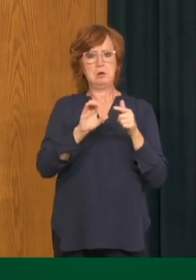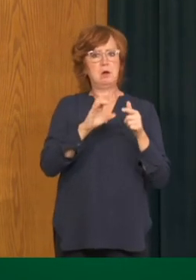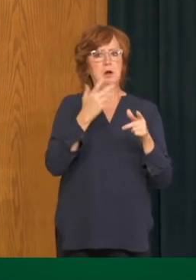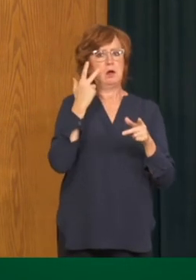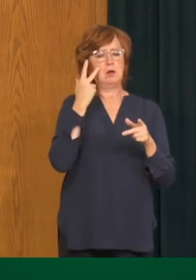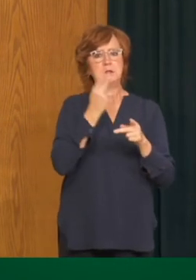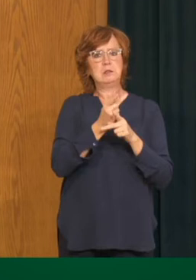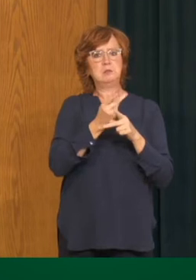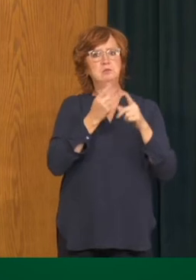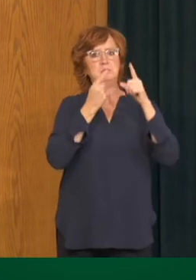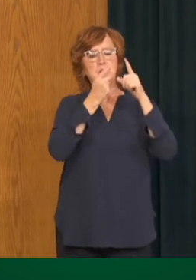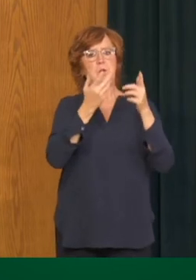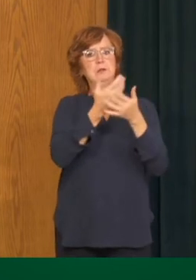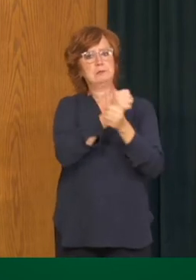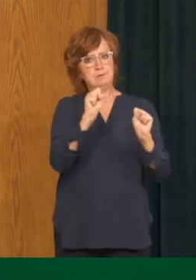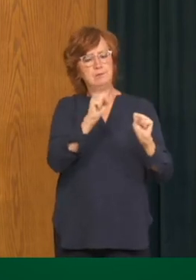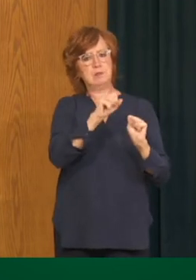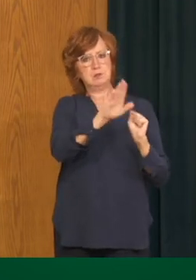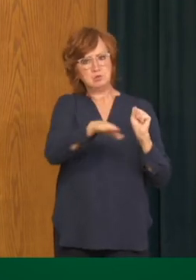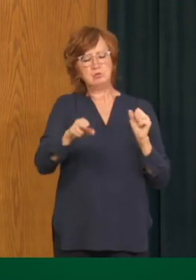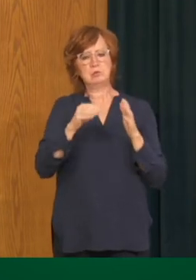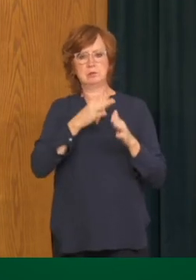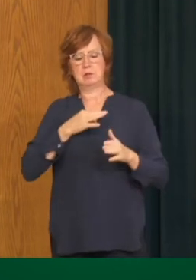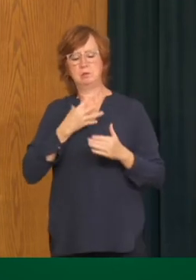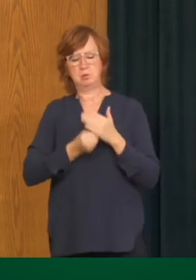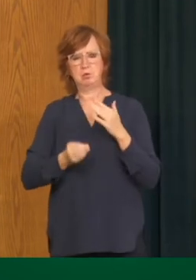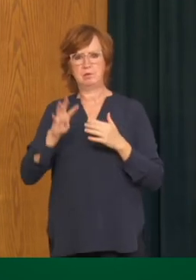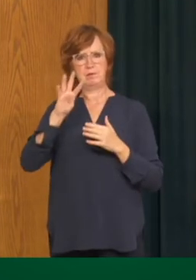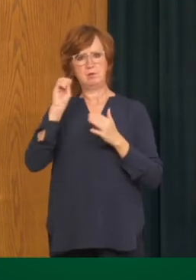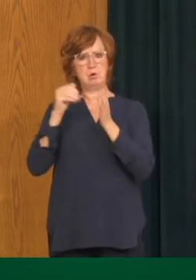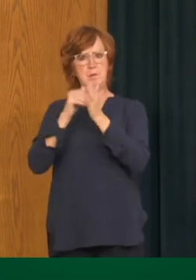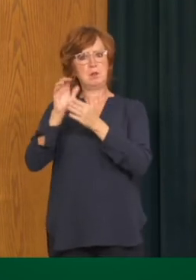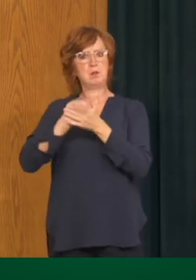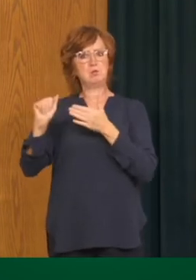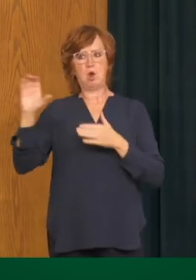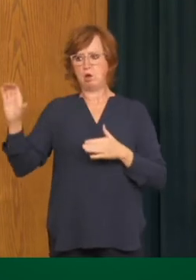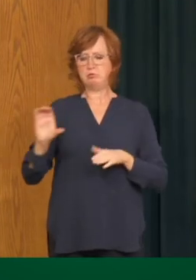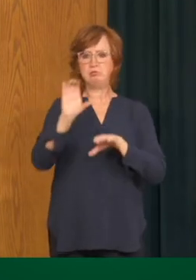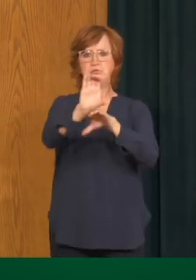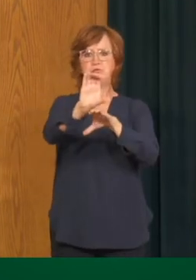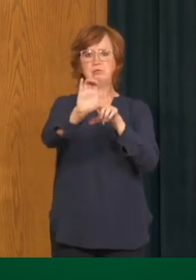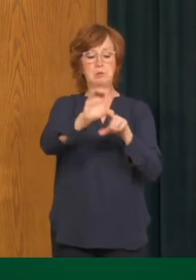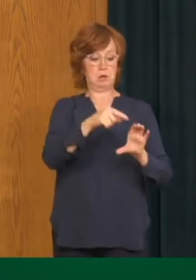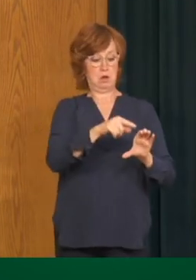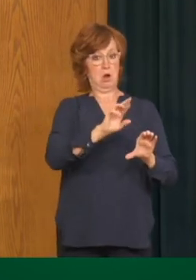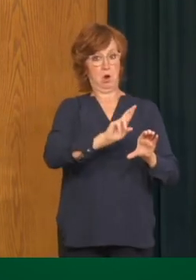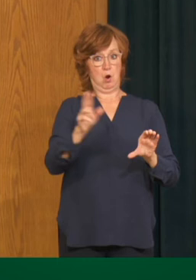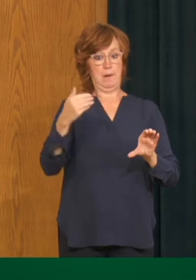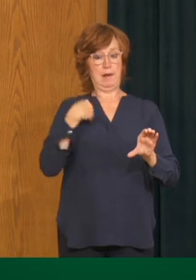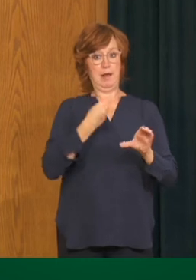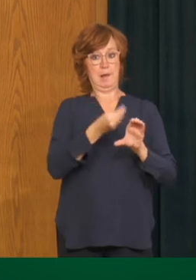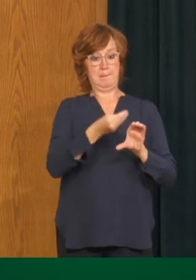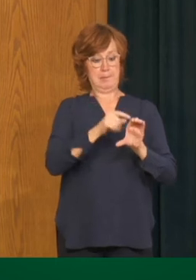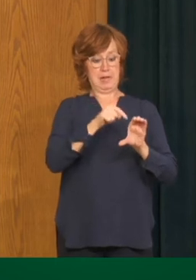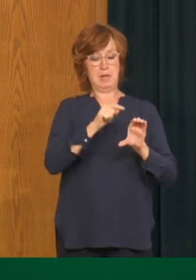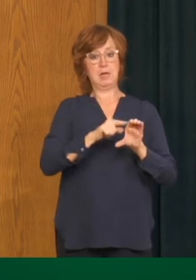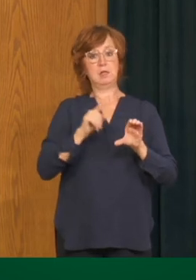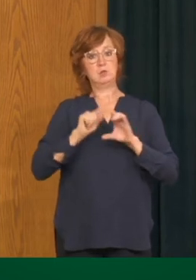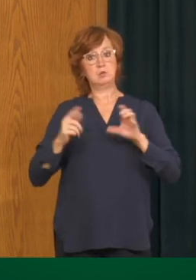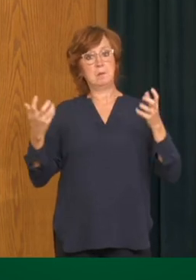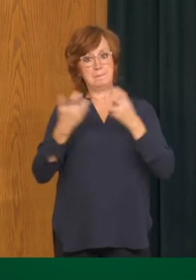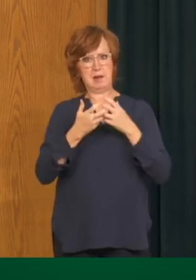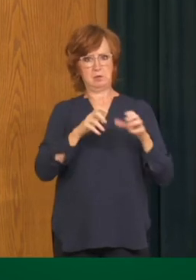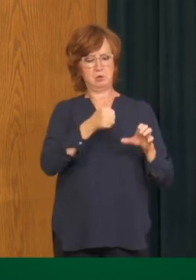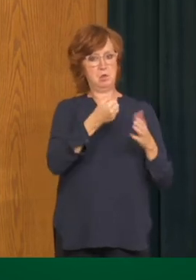throughout this pandemic in the classroom. This $40 million is in addition to funding, and it will match and complement the